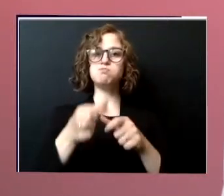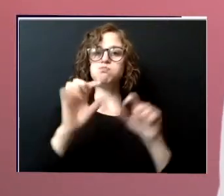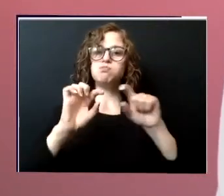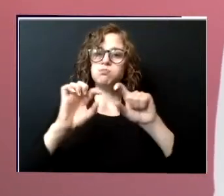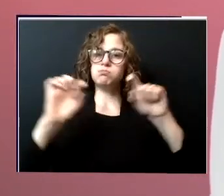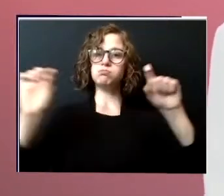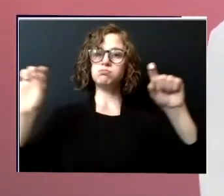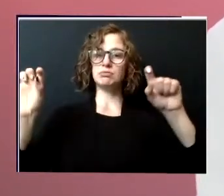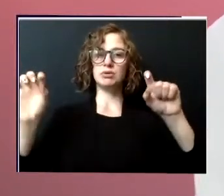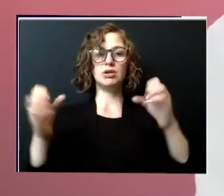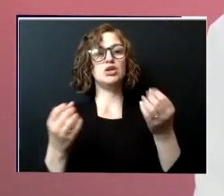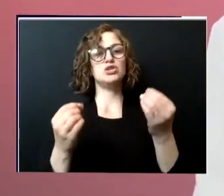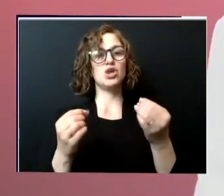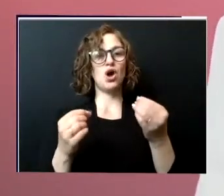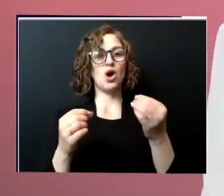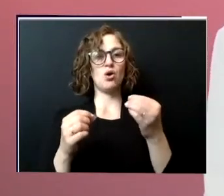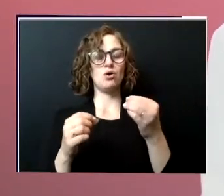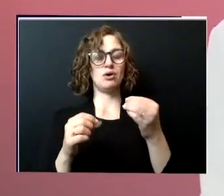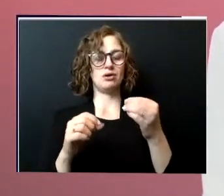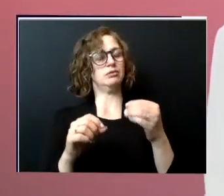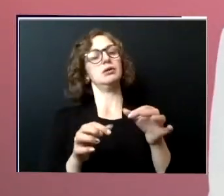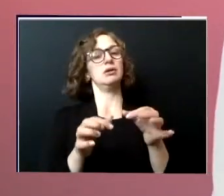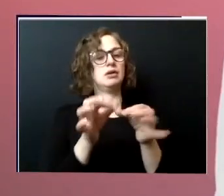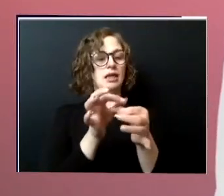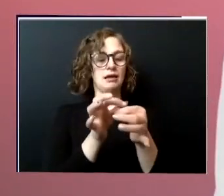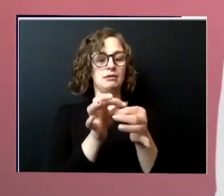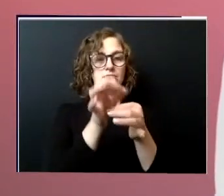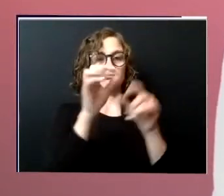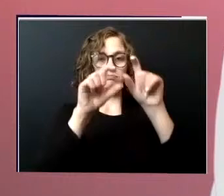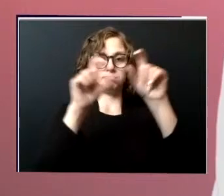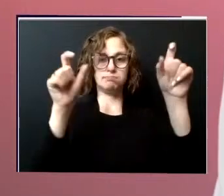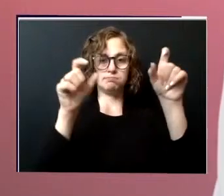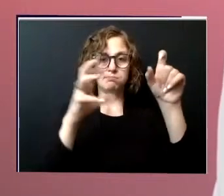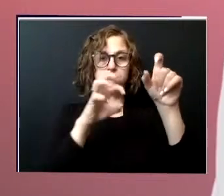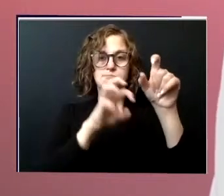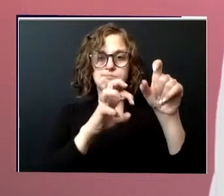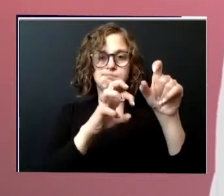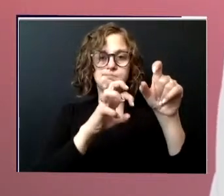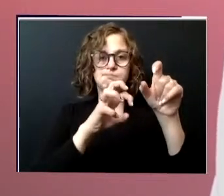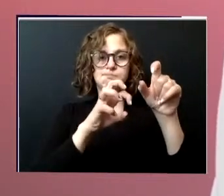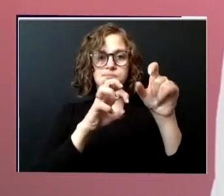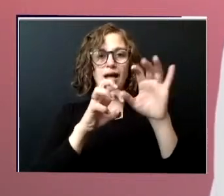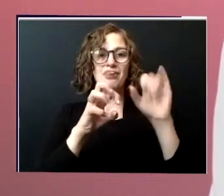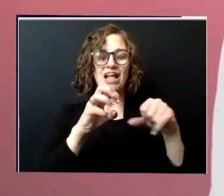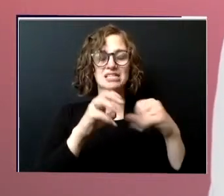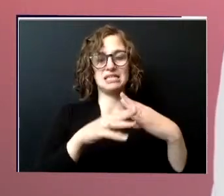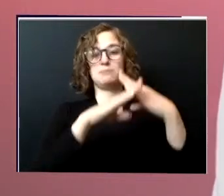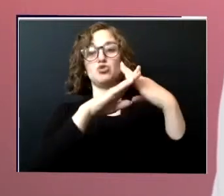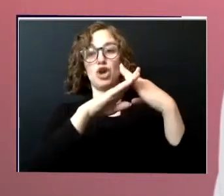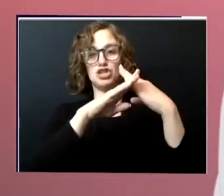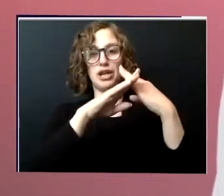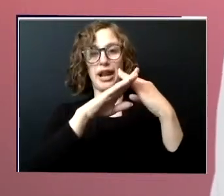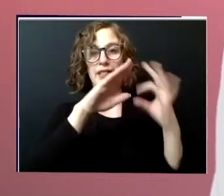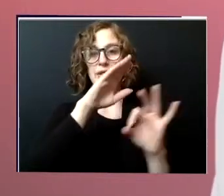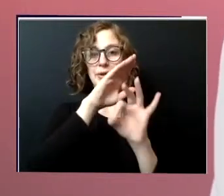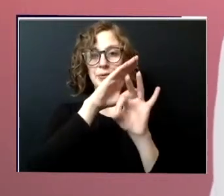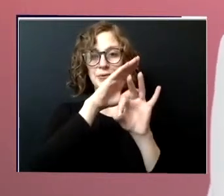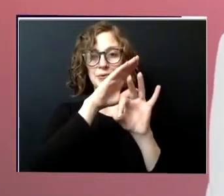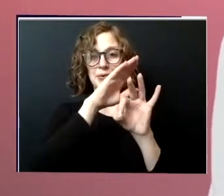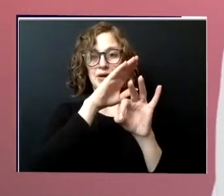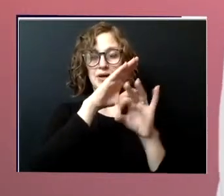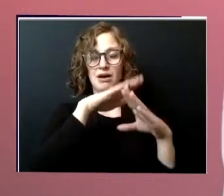blue T. That's the obstruction or pulmonary stenosis. So those are illustrating the